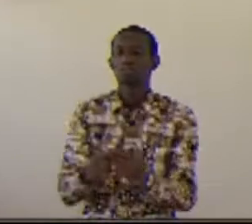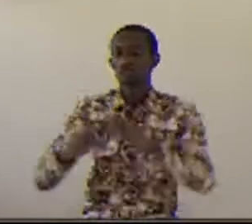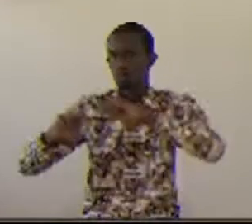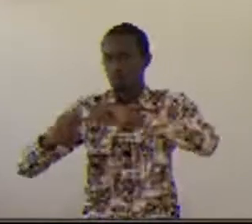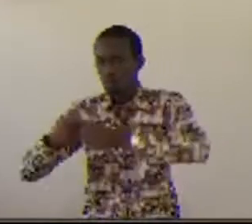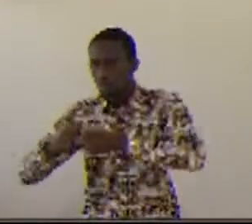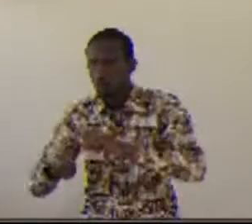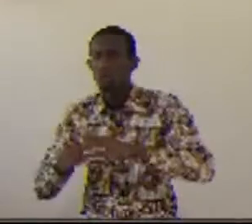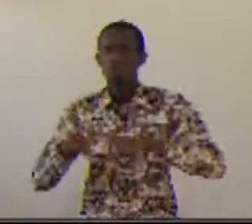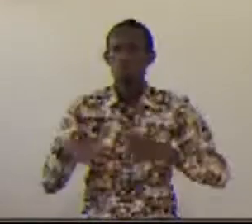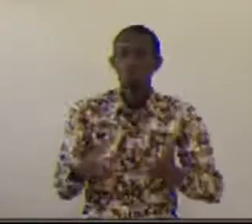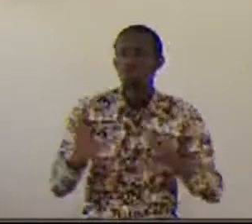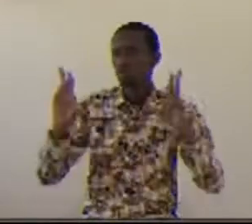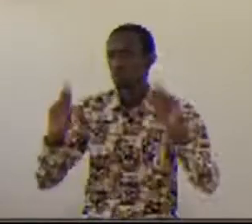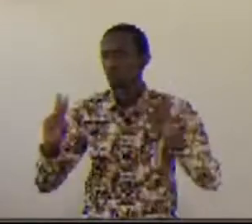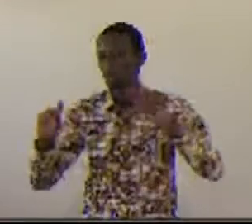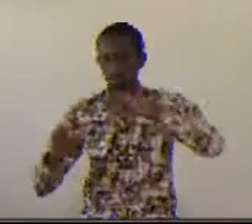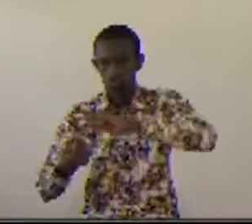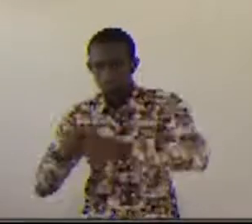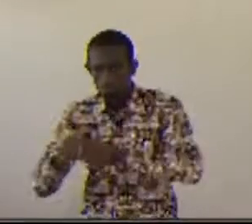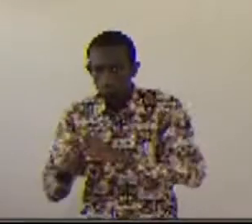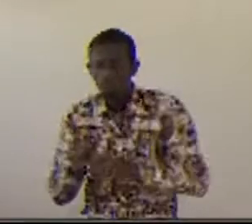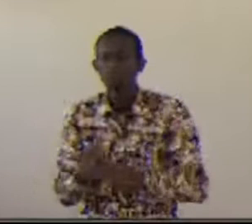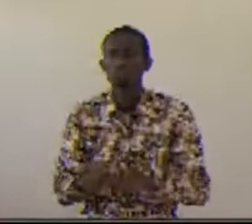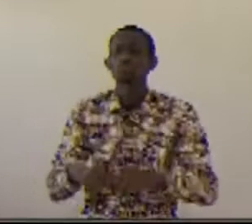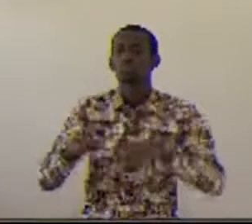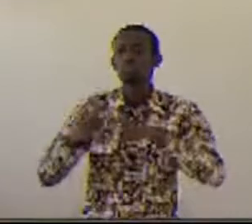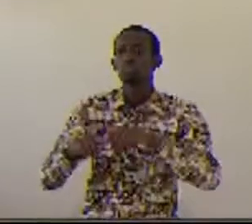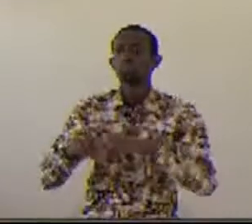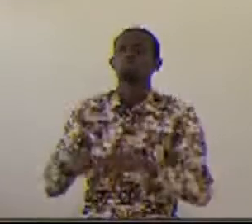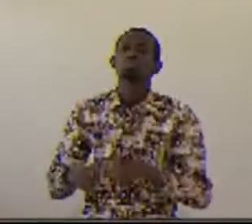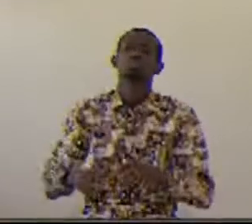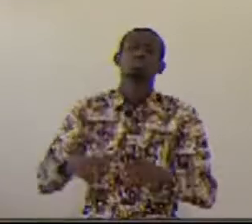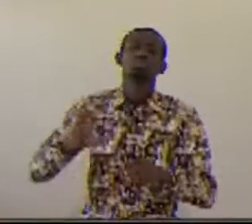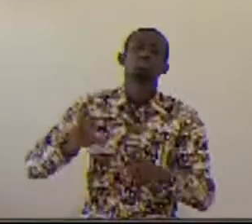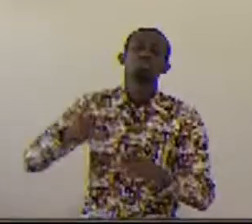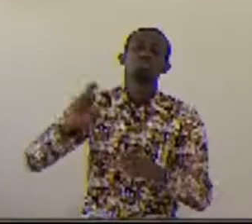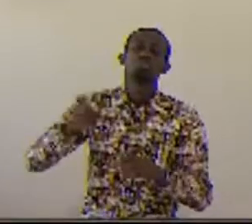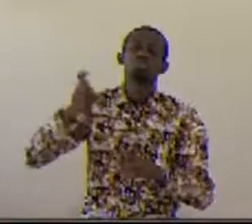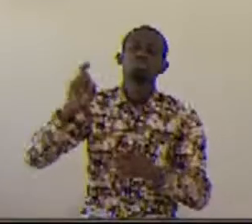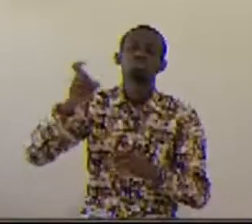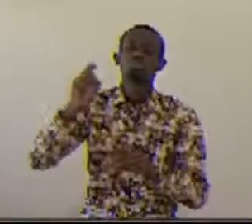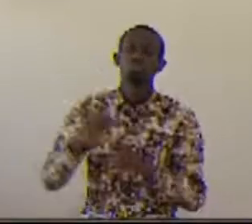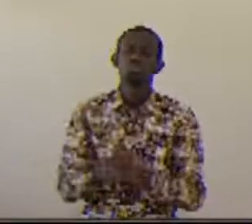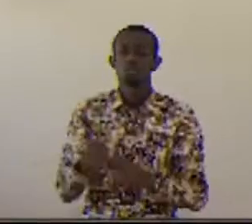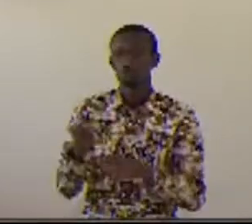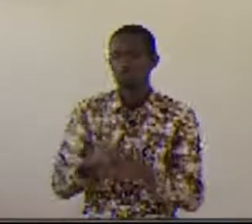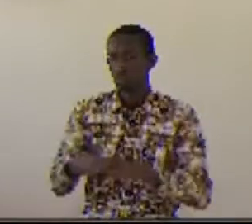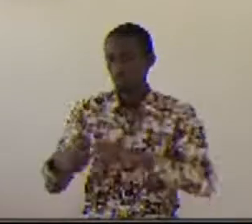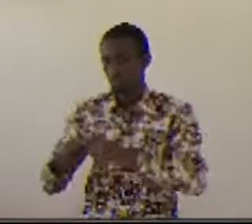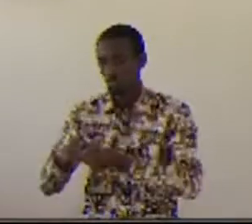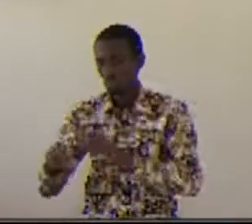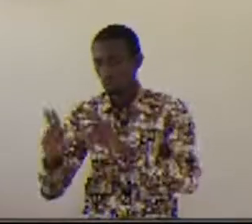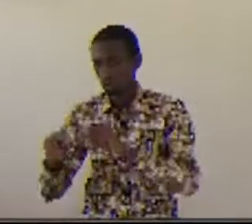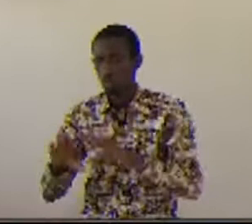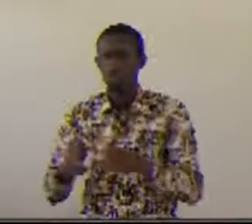will increase as we move from non-metals to metals. I think it